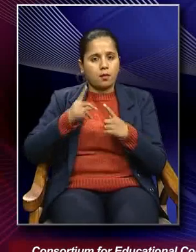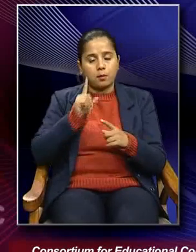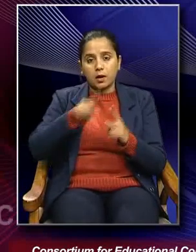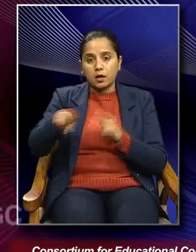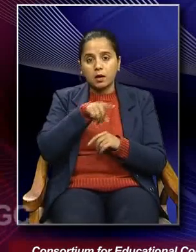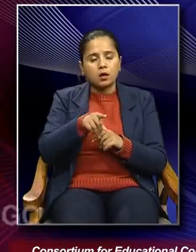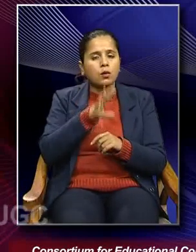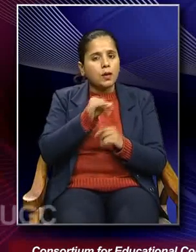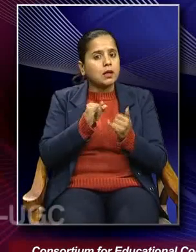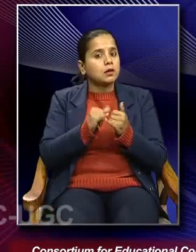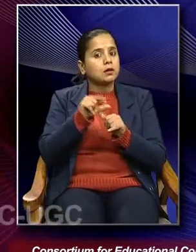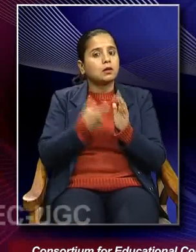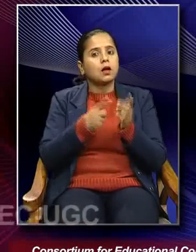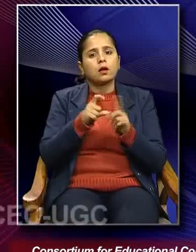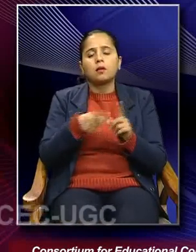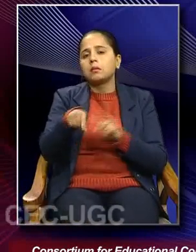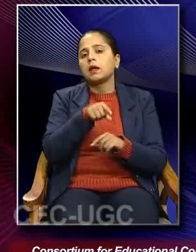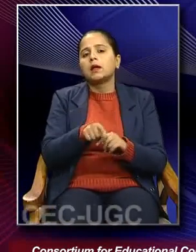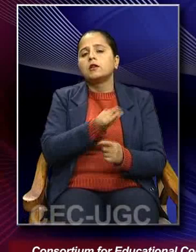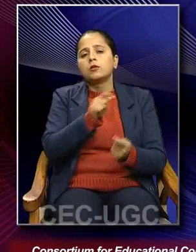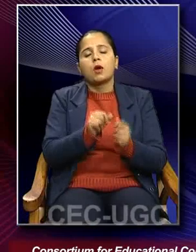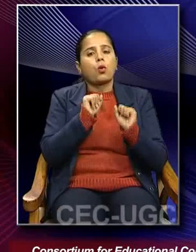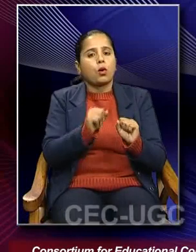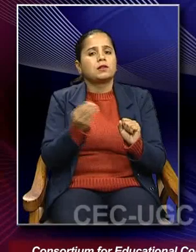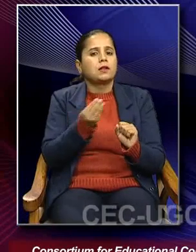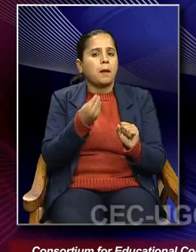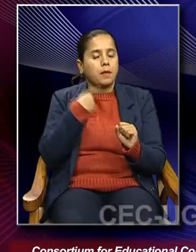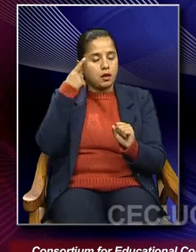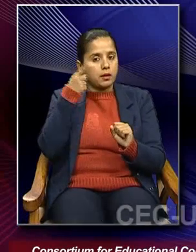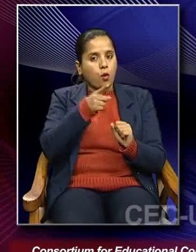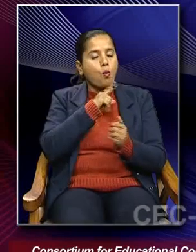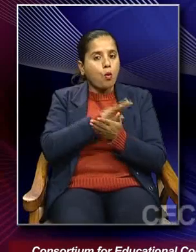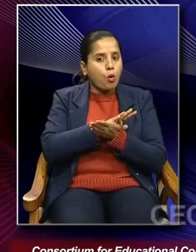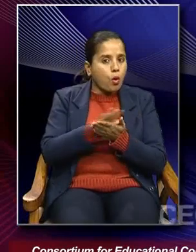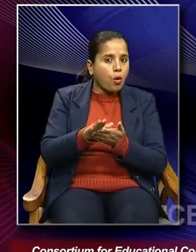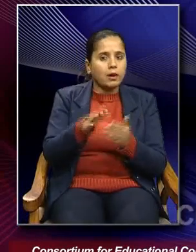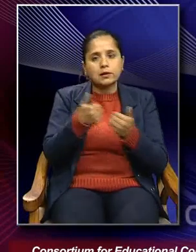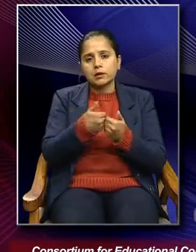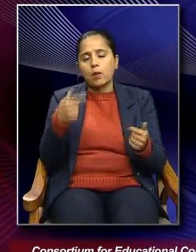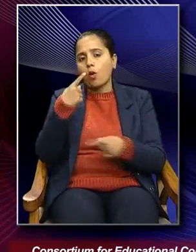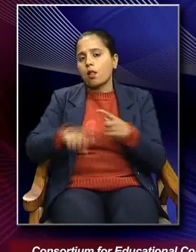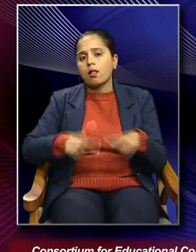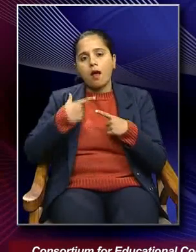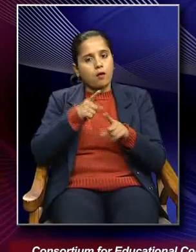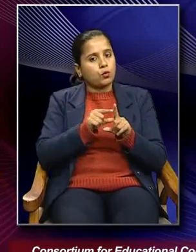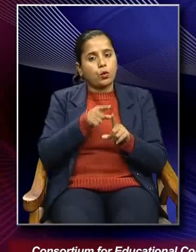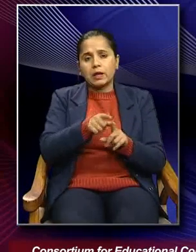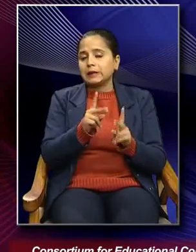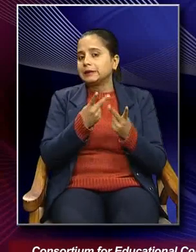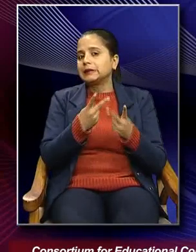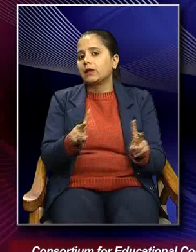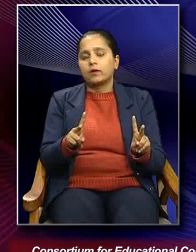sacred is something which is specific, something which kind of separates from everyday life. It is